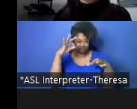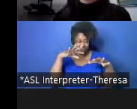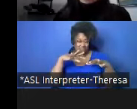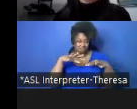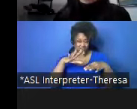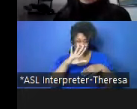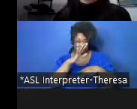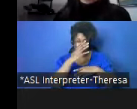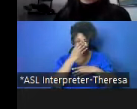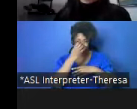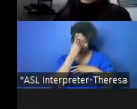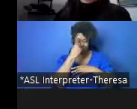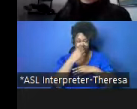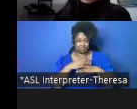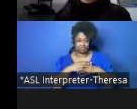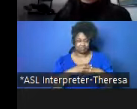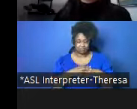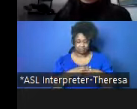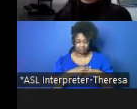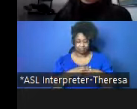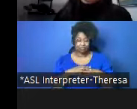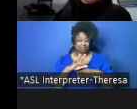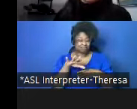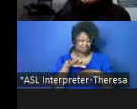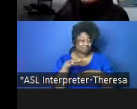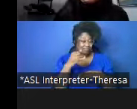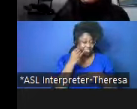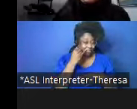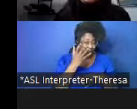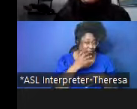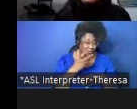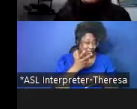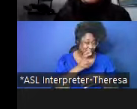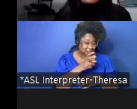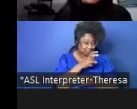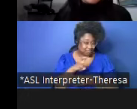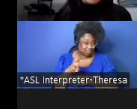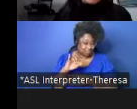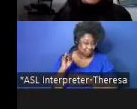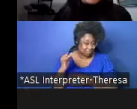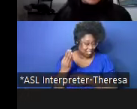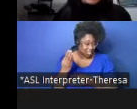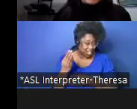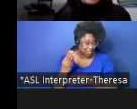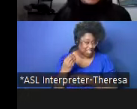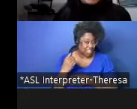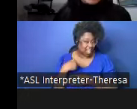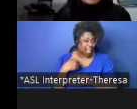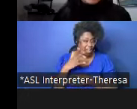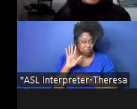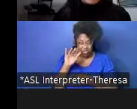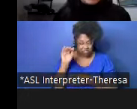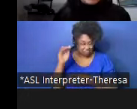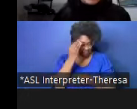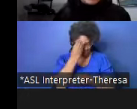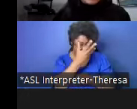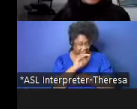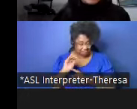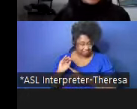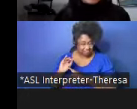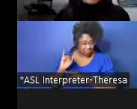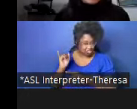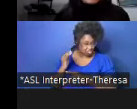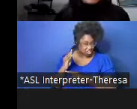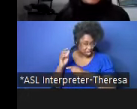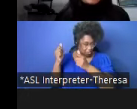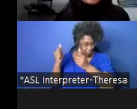fact, if you're looking at switching jobs, Carl, I would direct you to some Arcadis job postings if you're ever